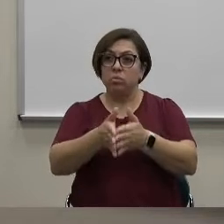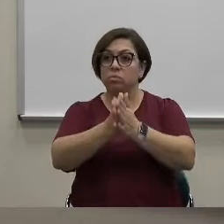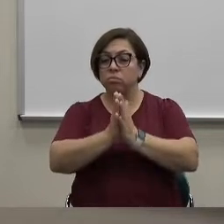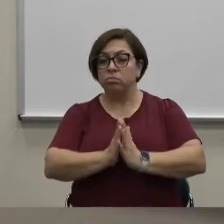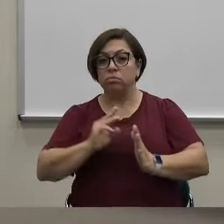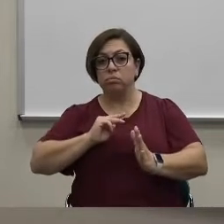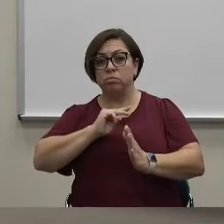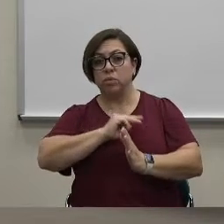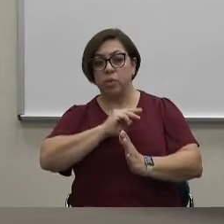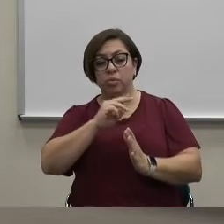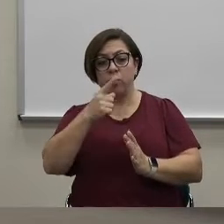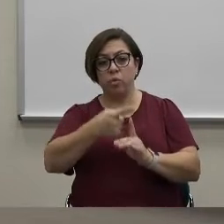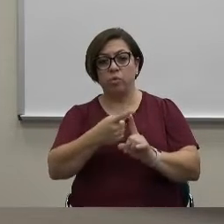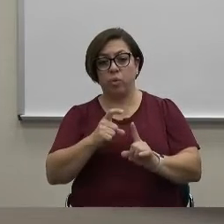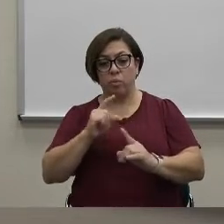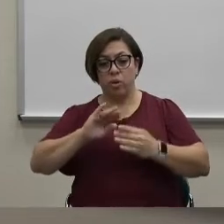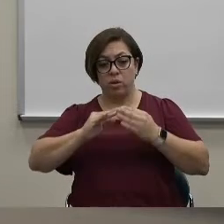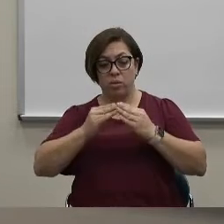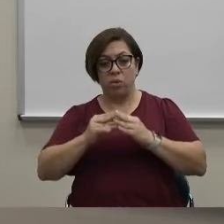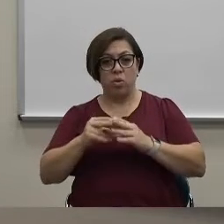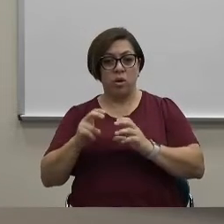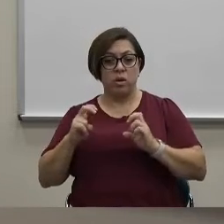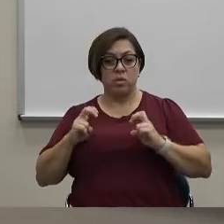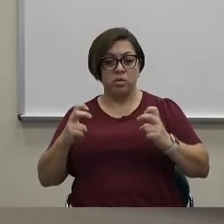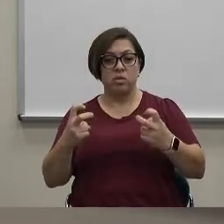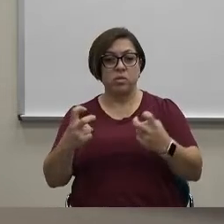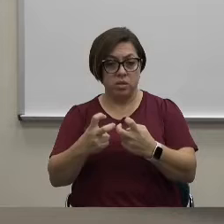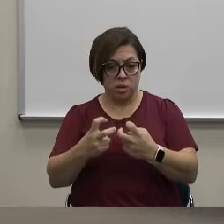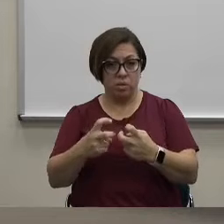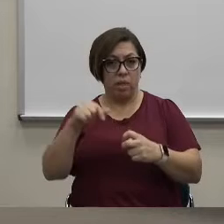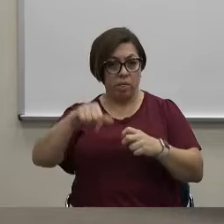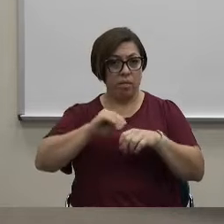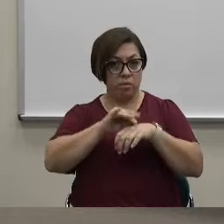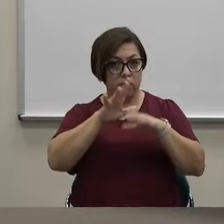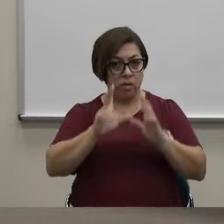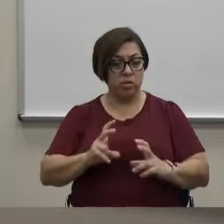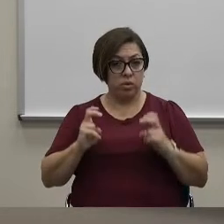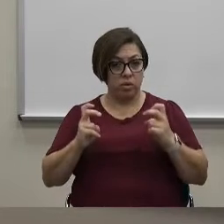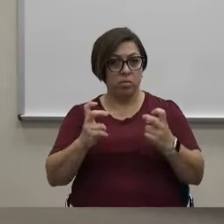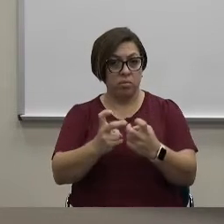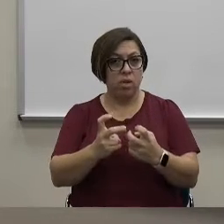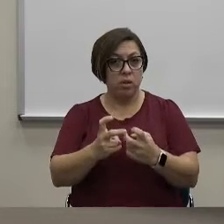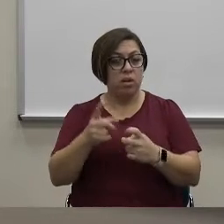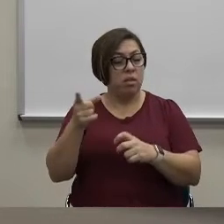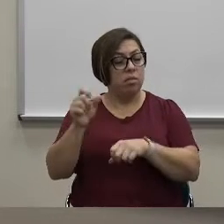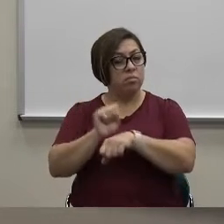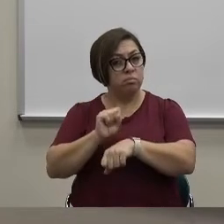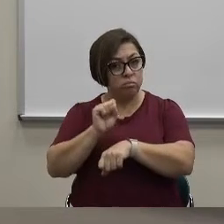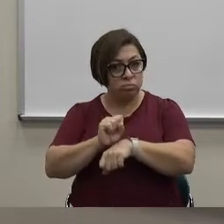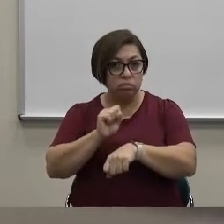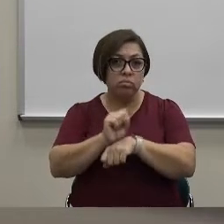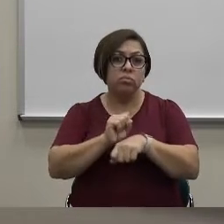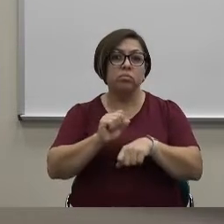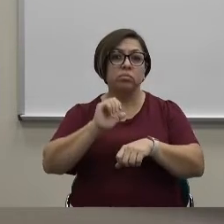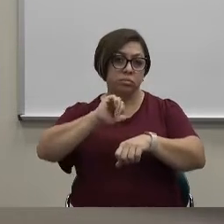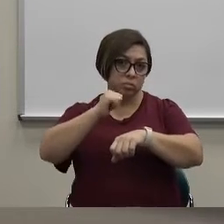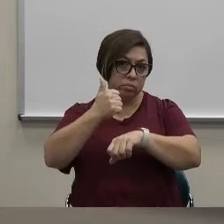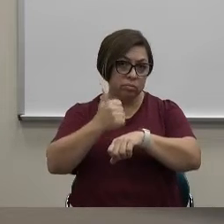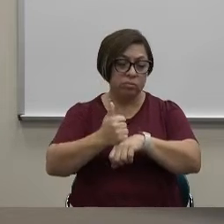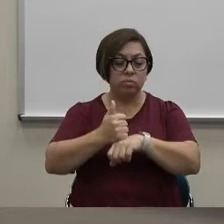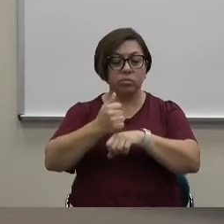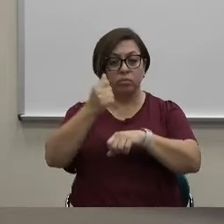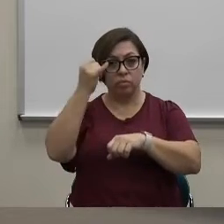sit on this committee. And the committee is an advisory committee. They've been working very hard to try to come up with some